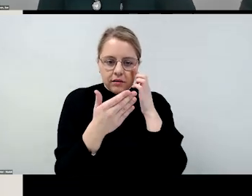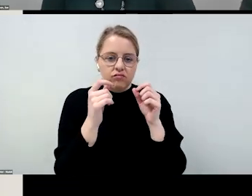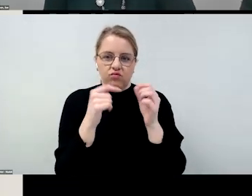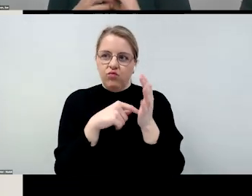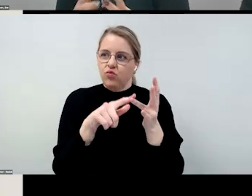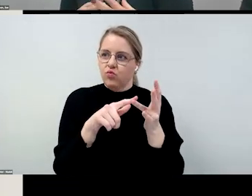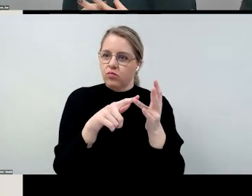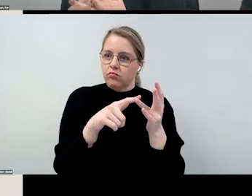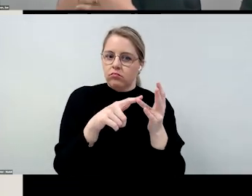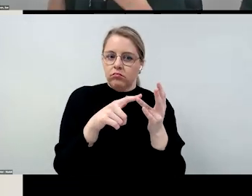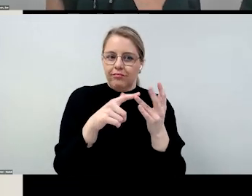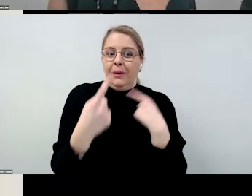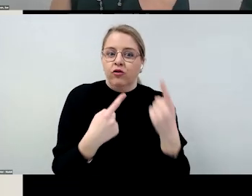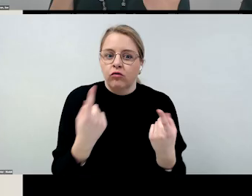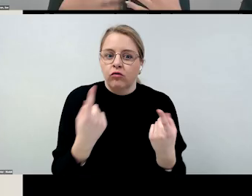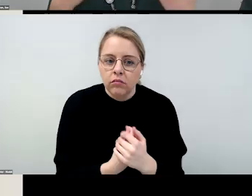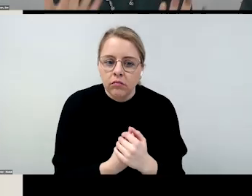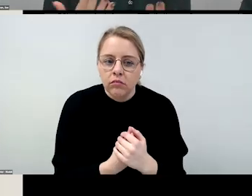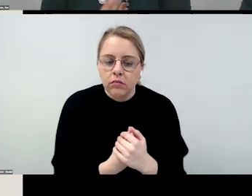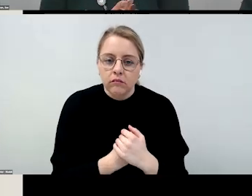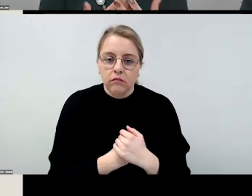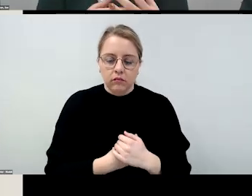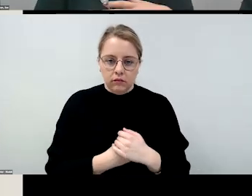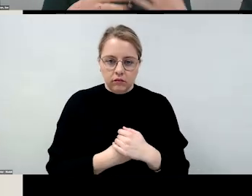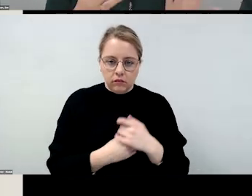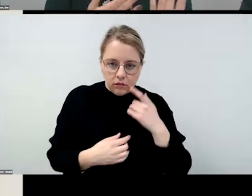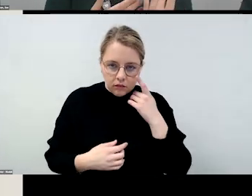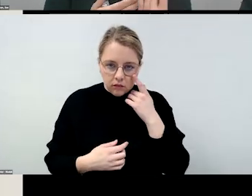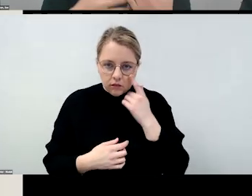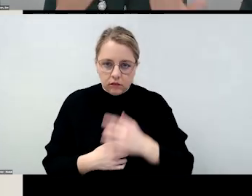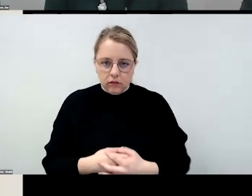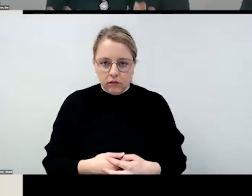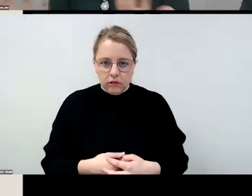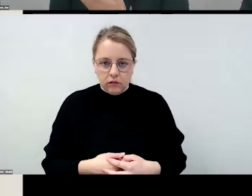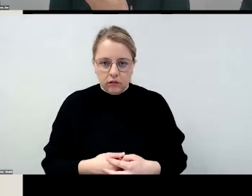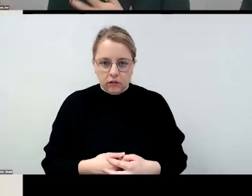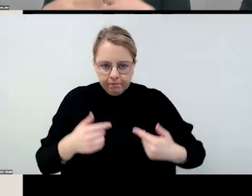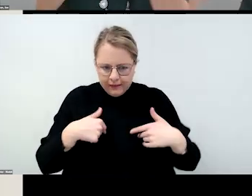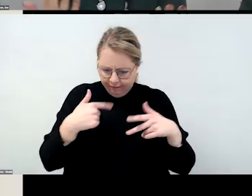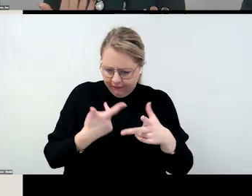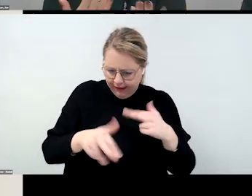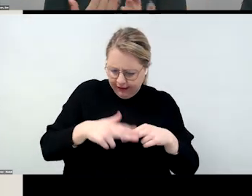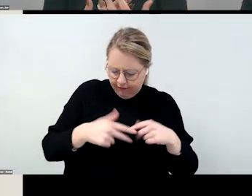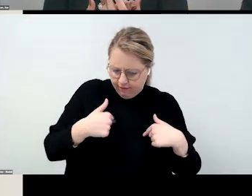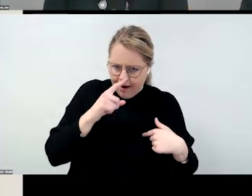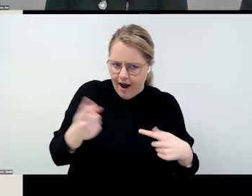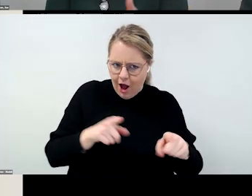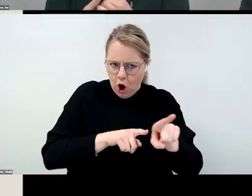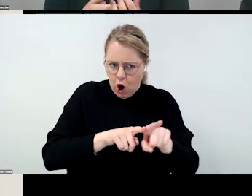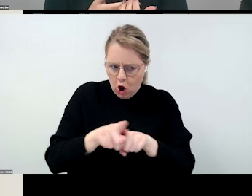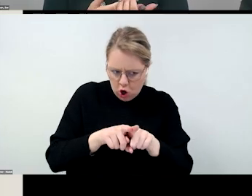information. And the problem with that is if you can't even access information that supports you to learn about health or understand